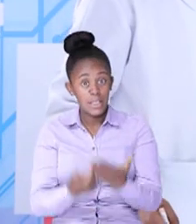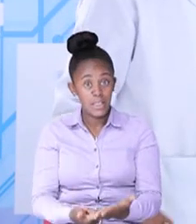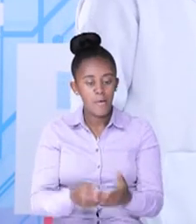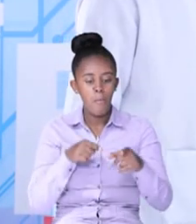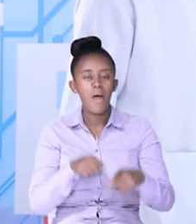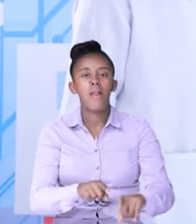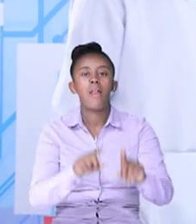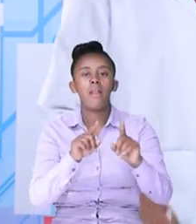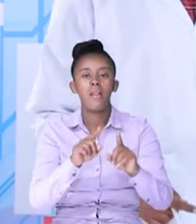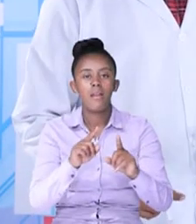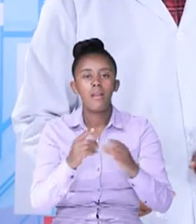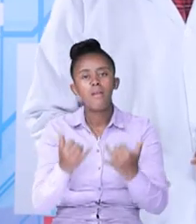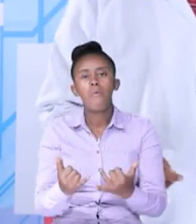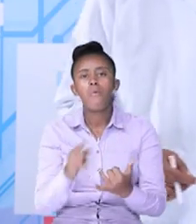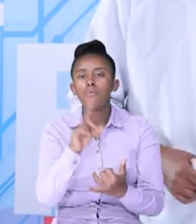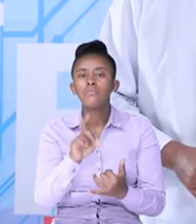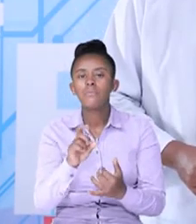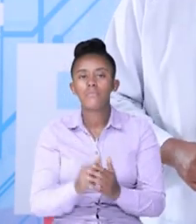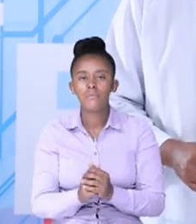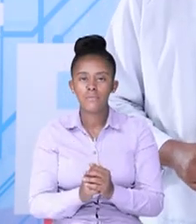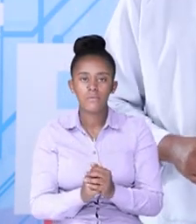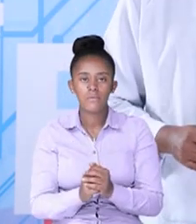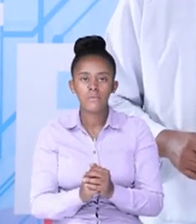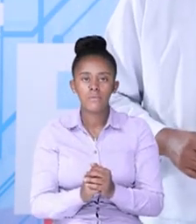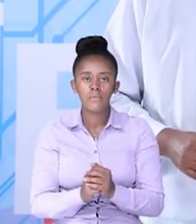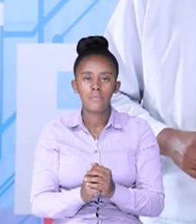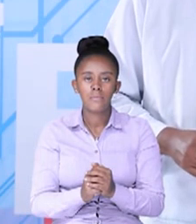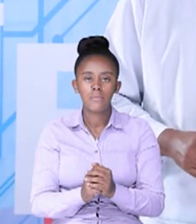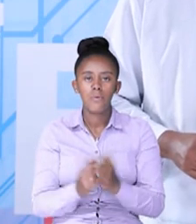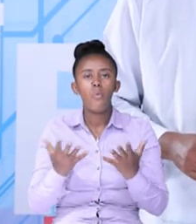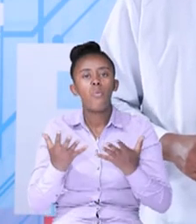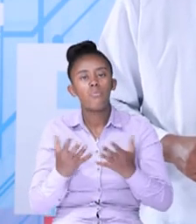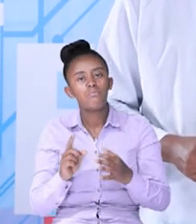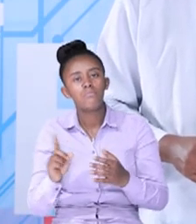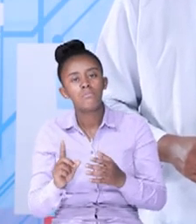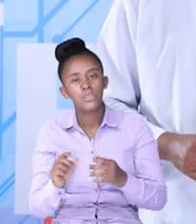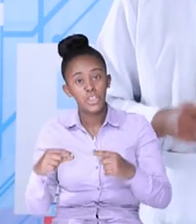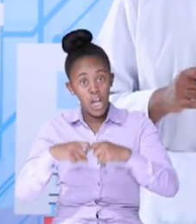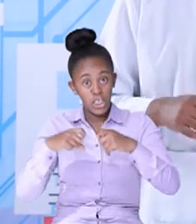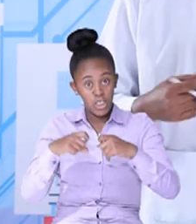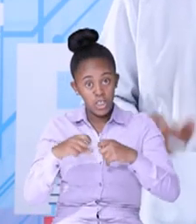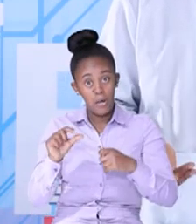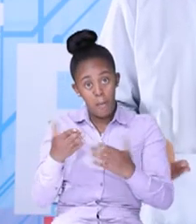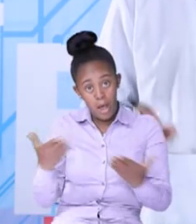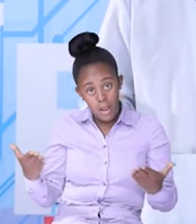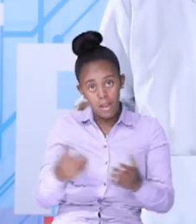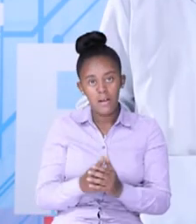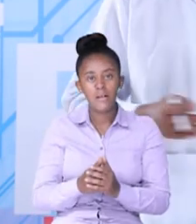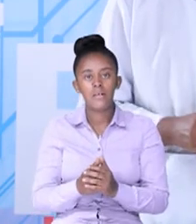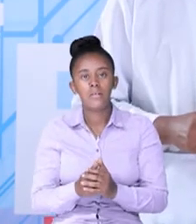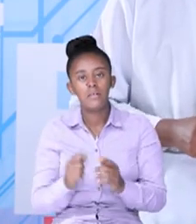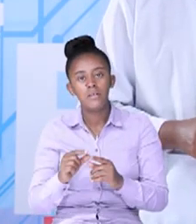parallel. Now let me ask you one question. What would happen to the charged particle if it moves